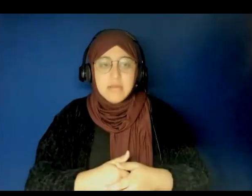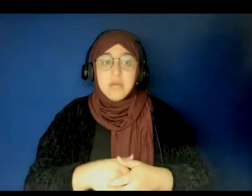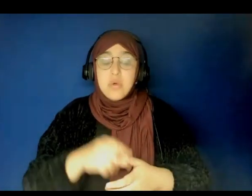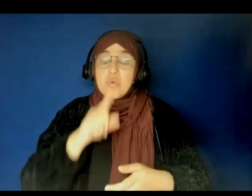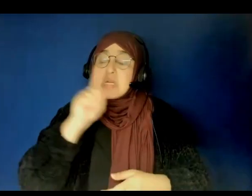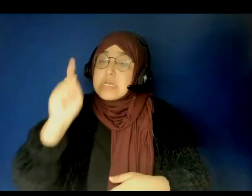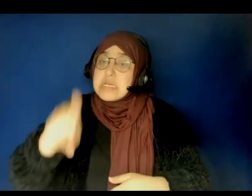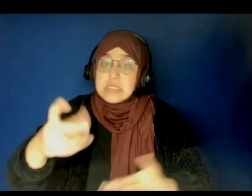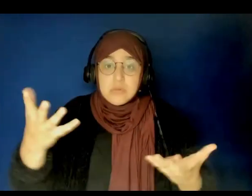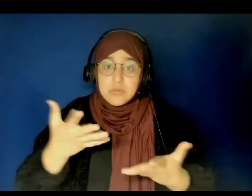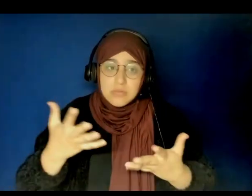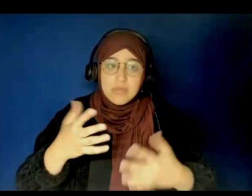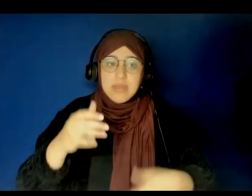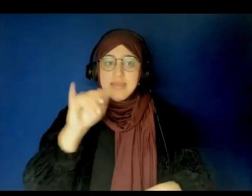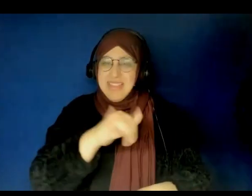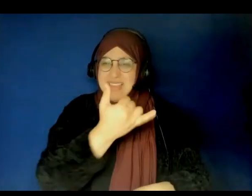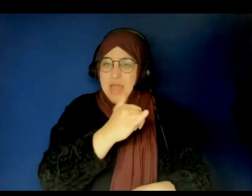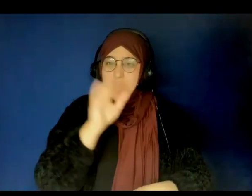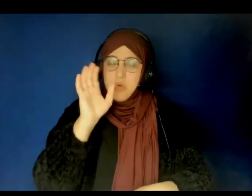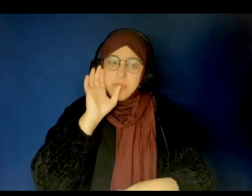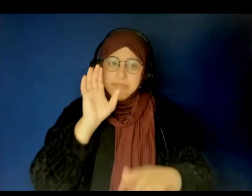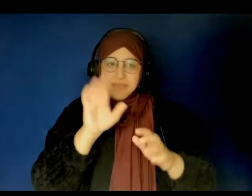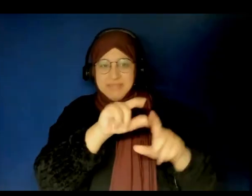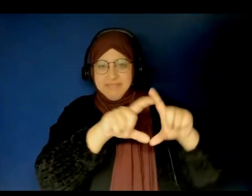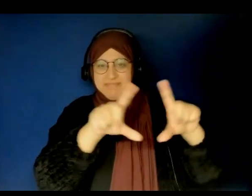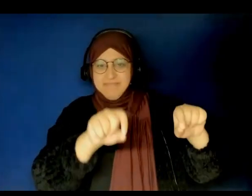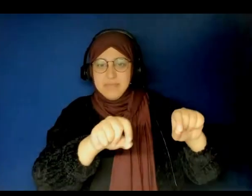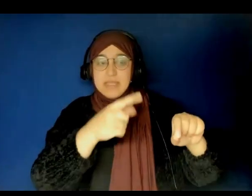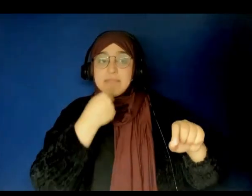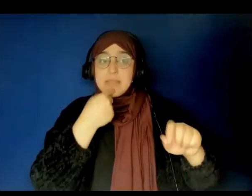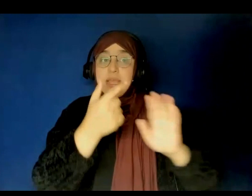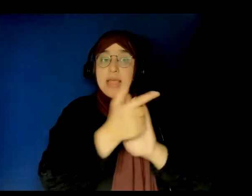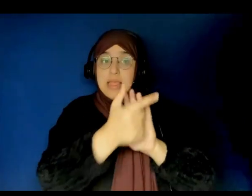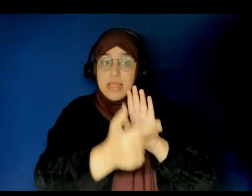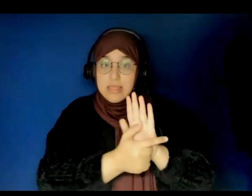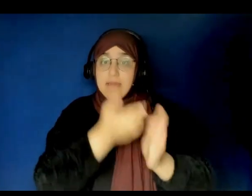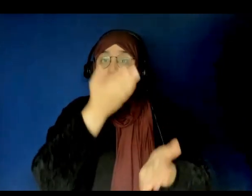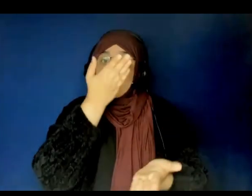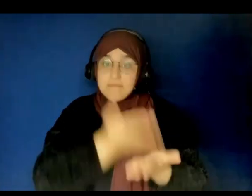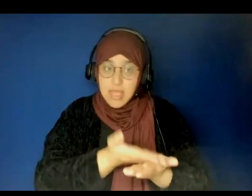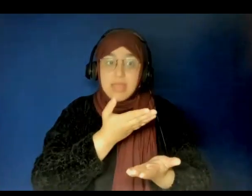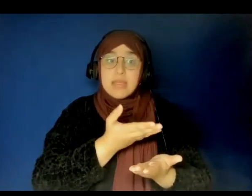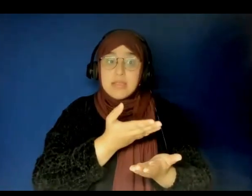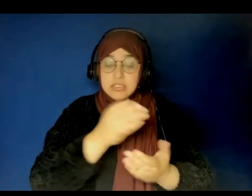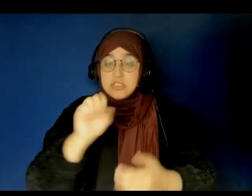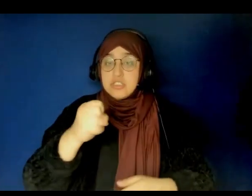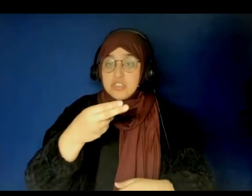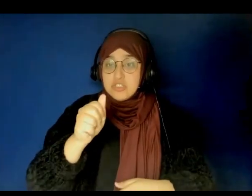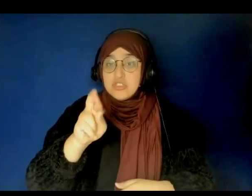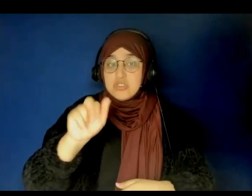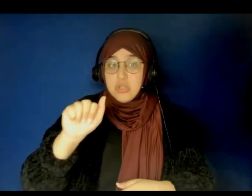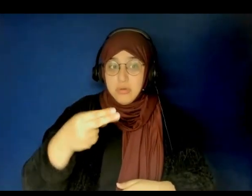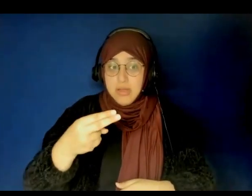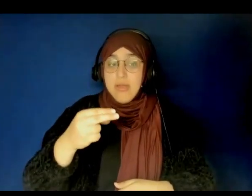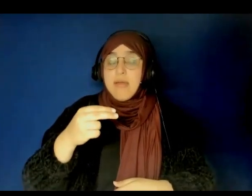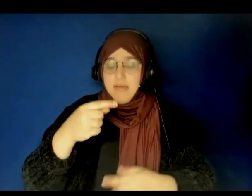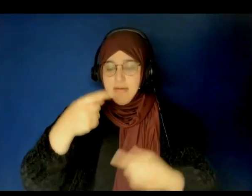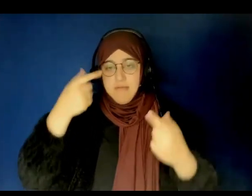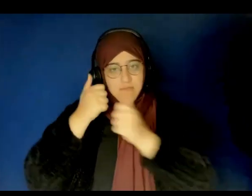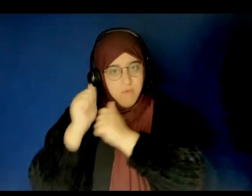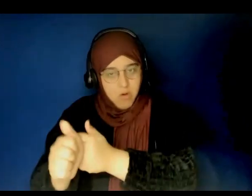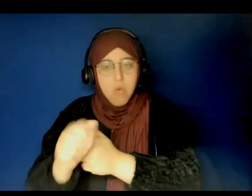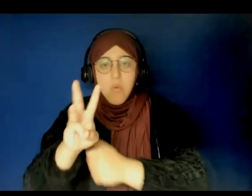here in the middle, the legally valid Sharia compliant will. We want a will that is effective under state law, but